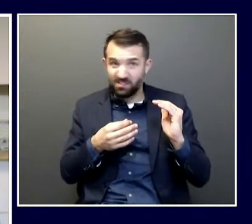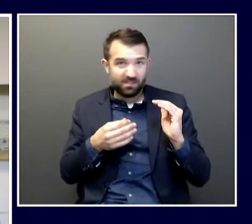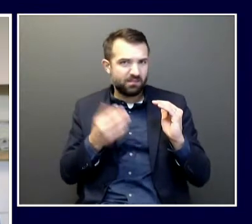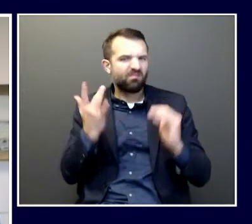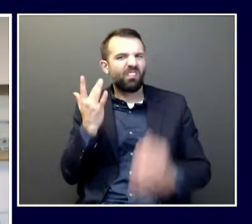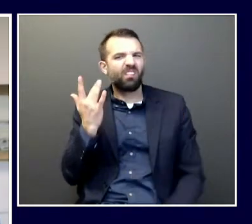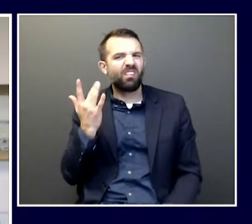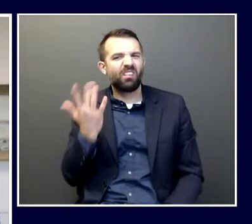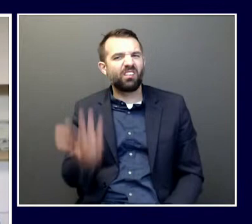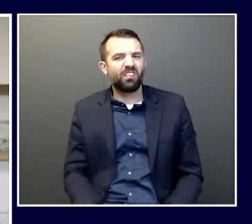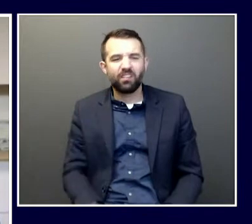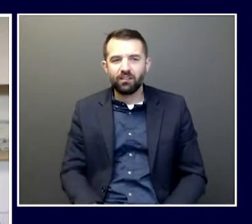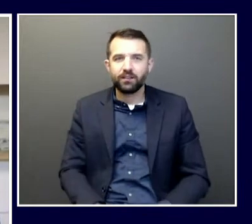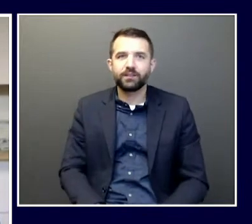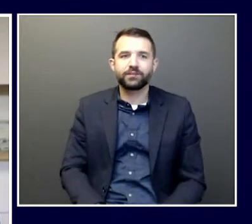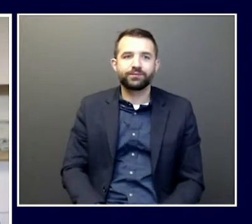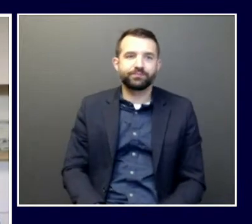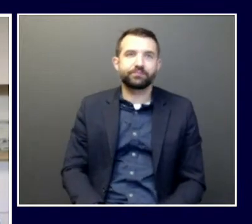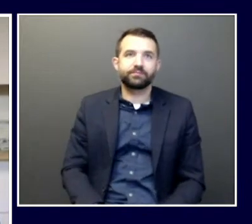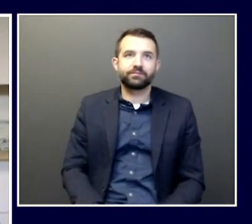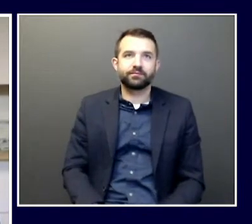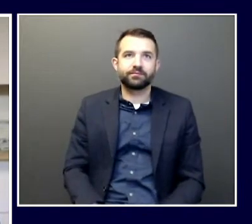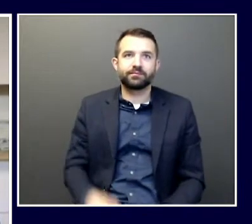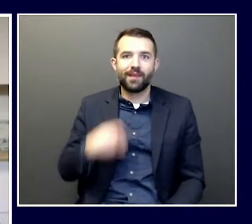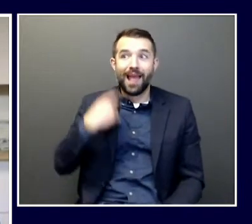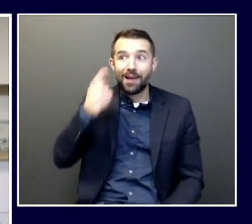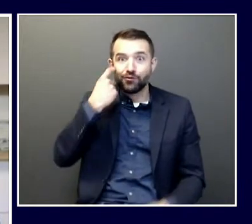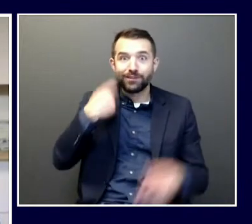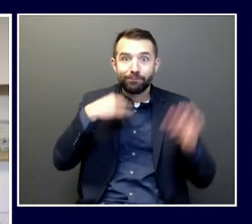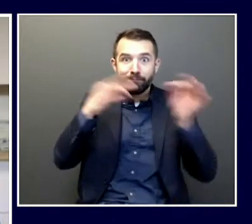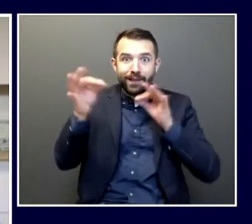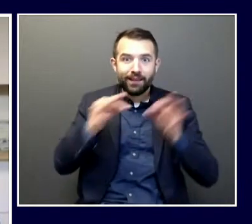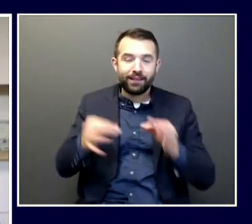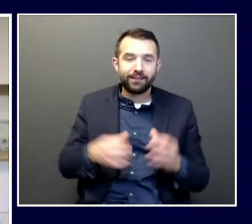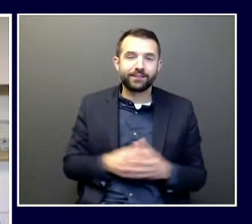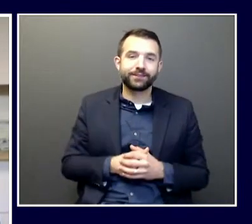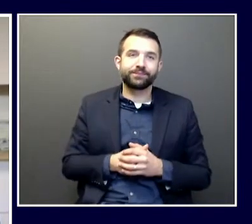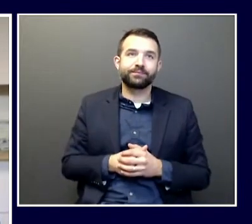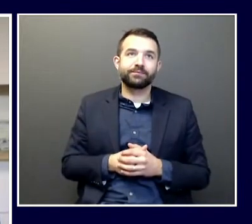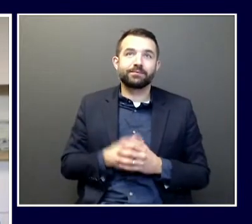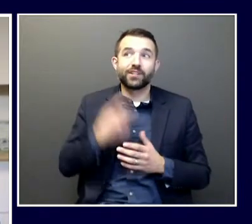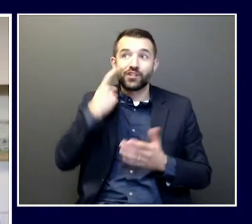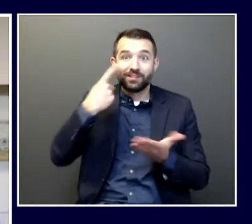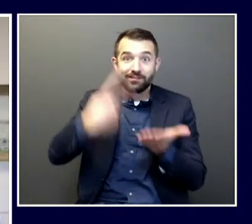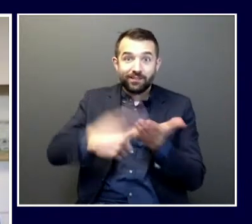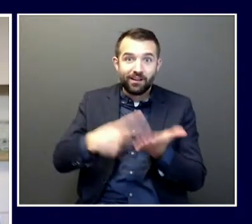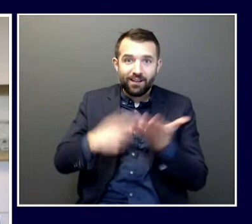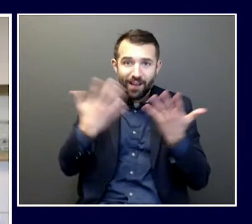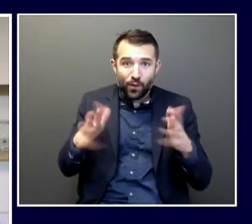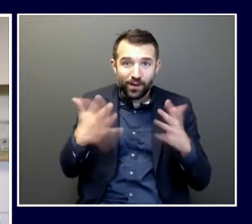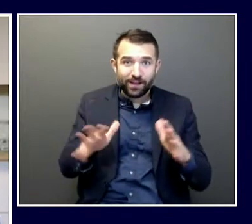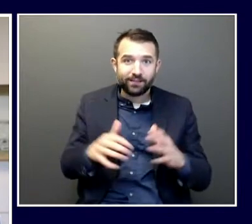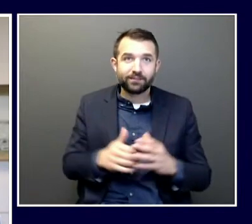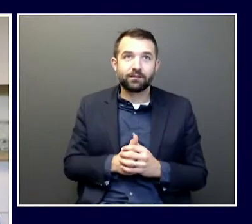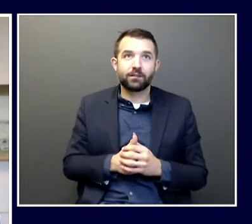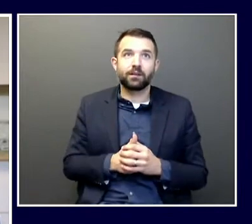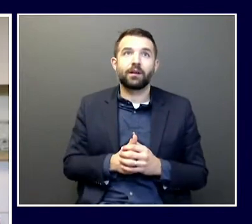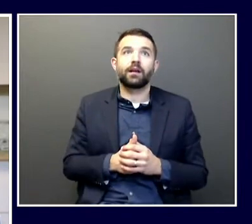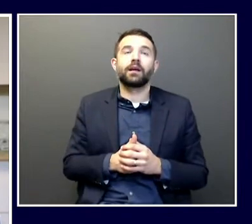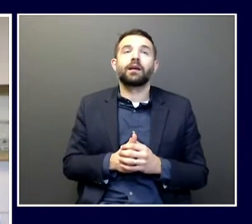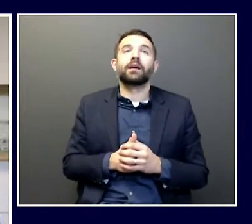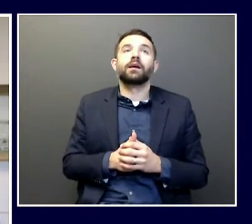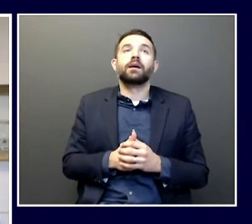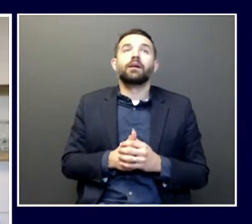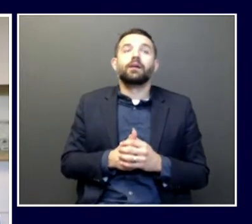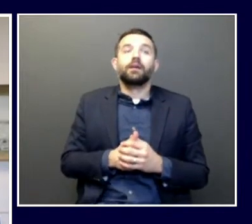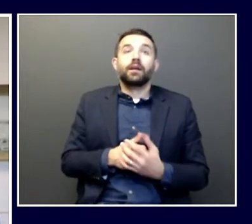The commissioner and I were just discussing this exact issue, Patrick. So let me divide it into two periods of epidemiological time. In the